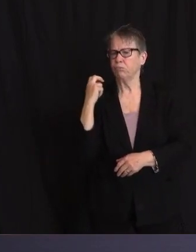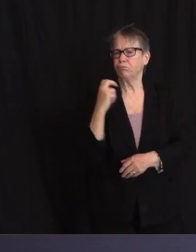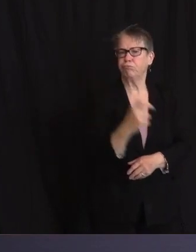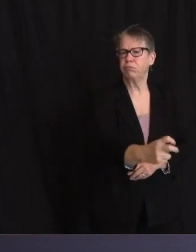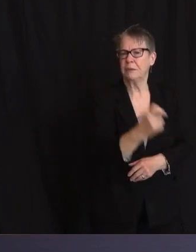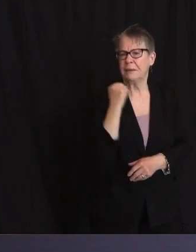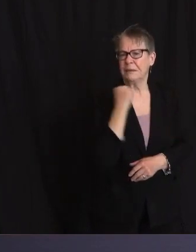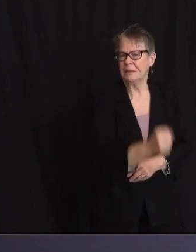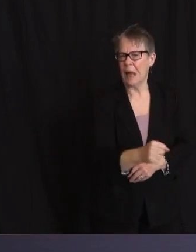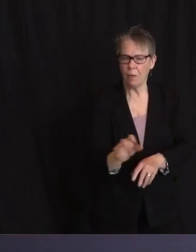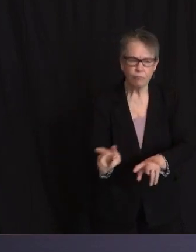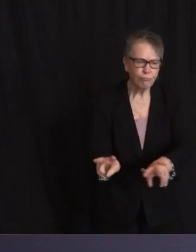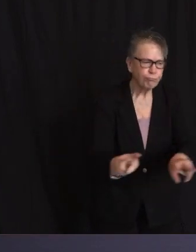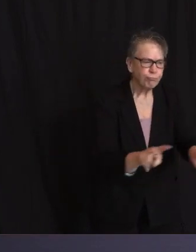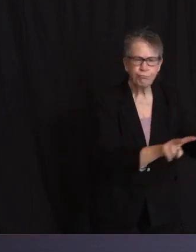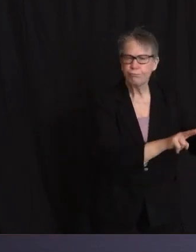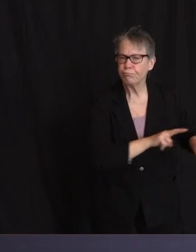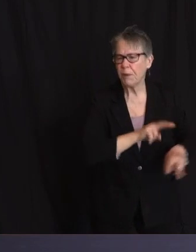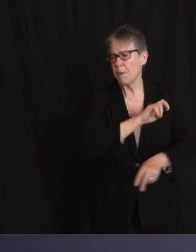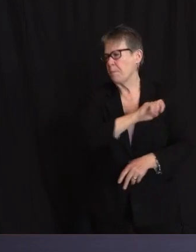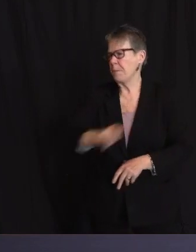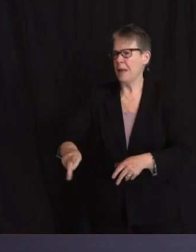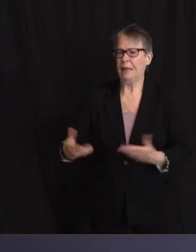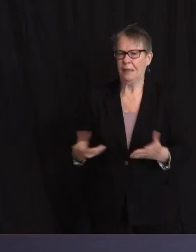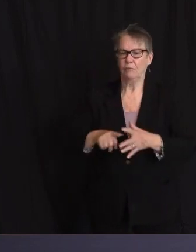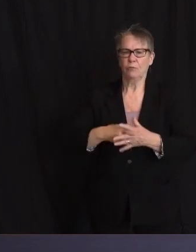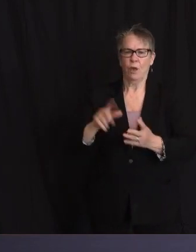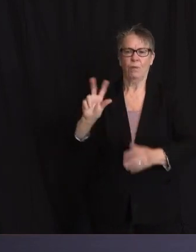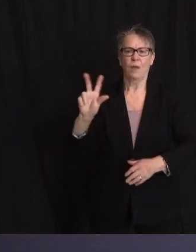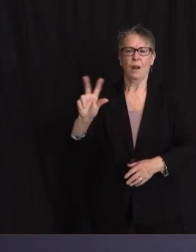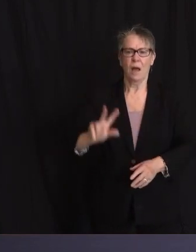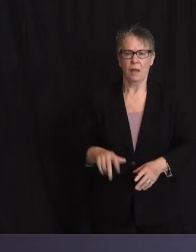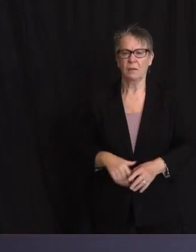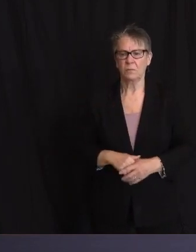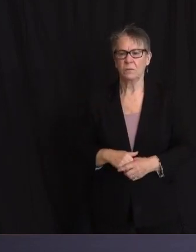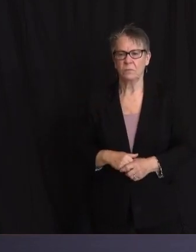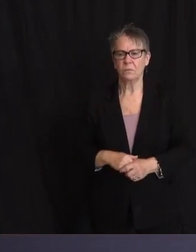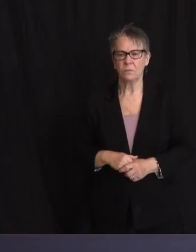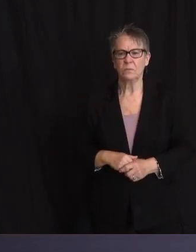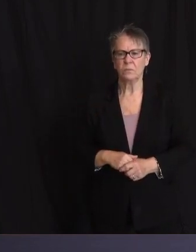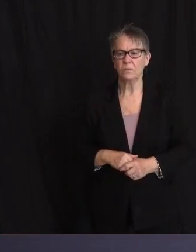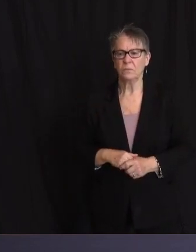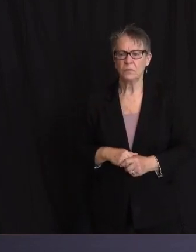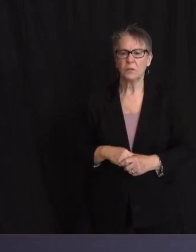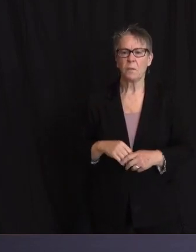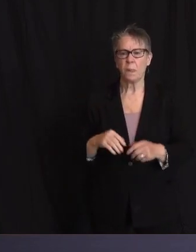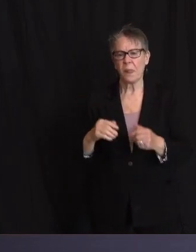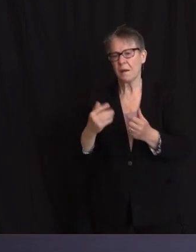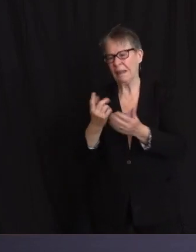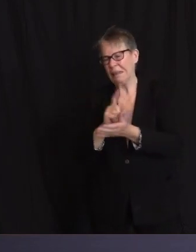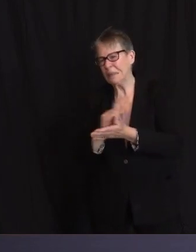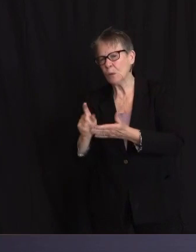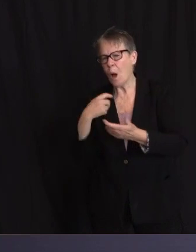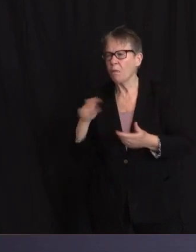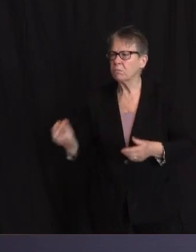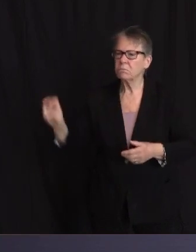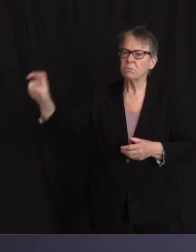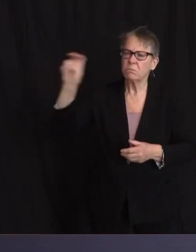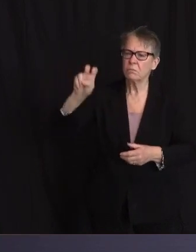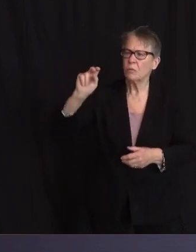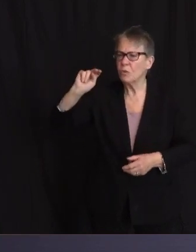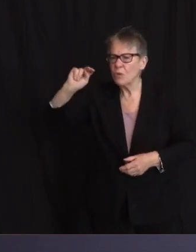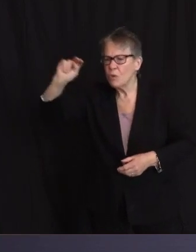facilities, not field stations, but places where they've reconfigured or reopened wings, etc. So that's still